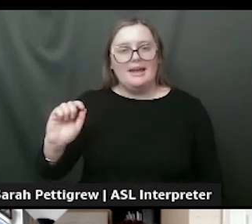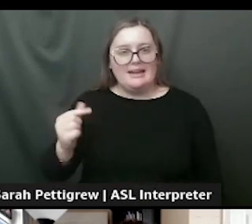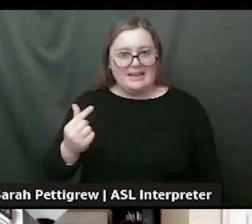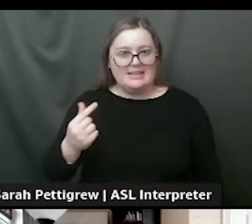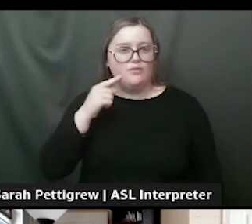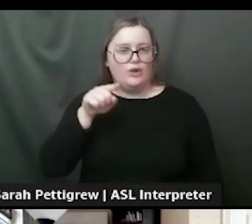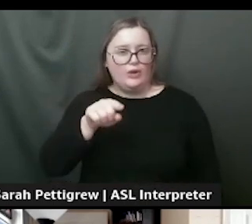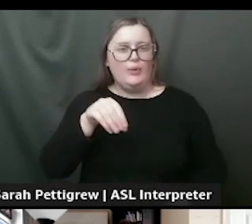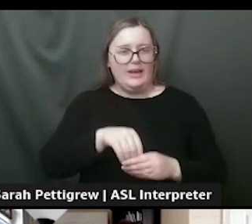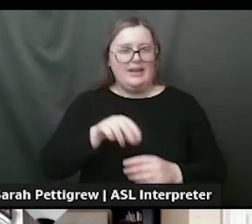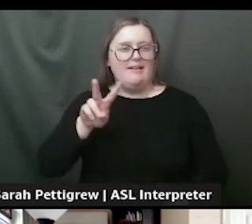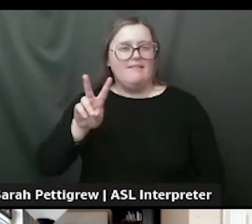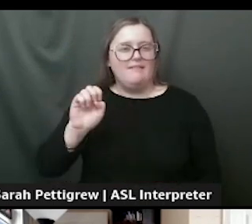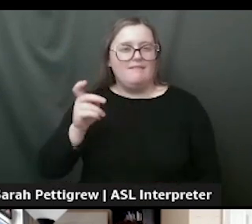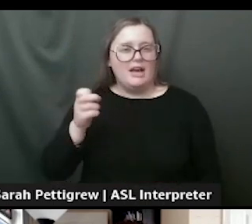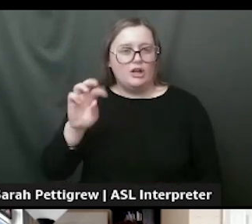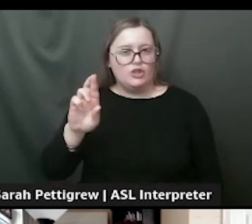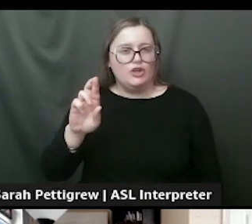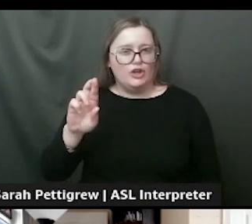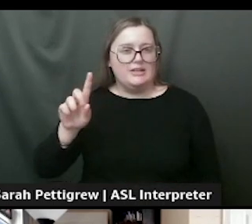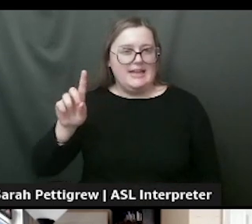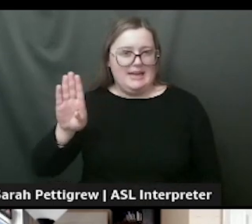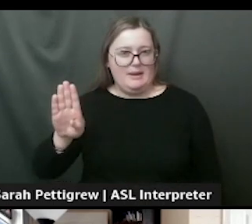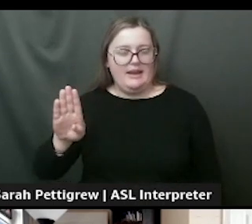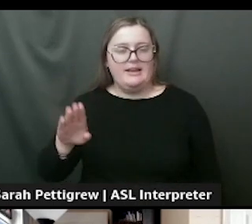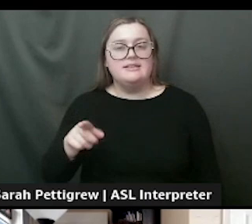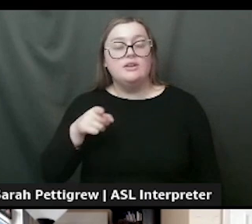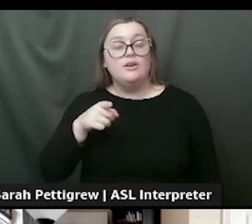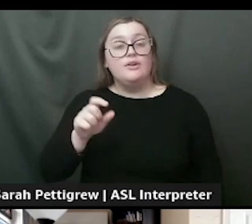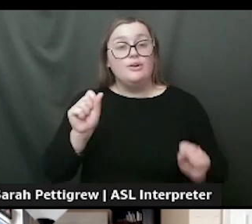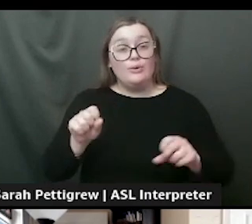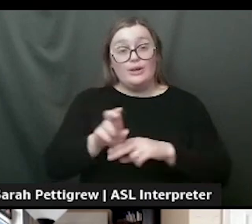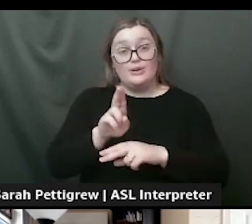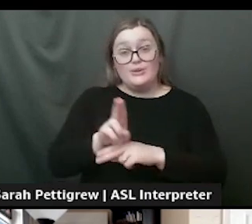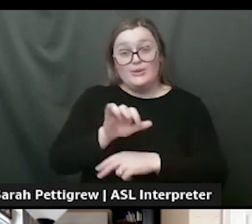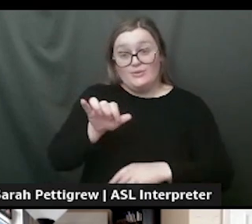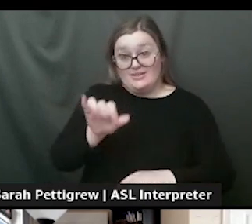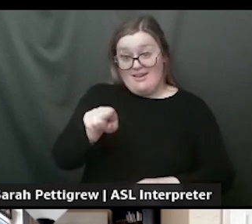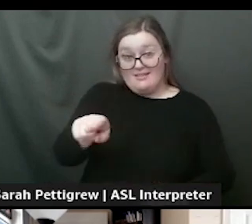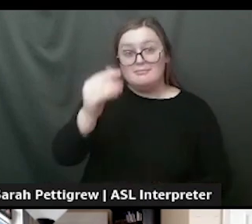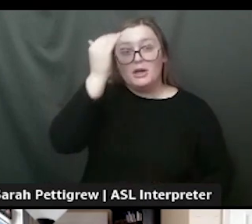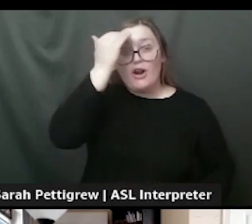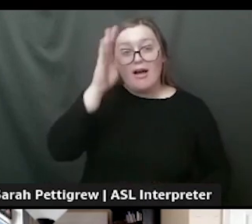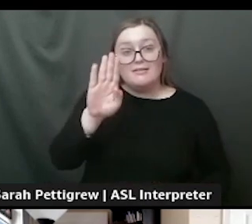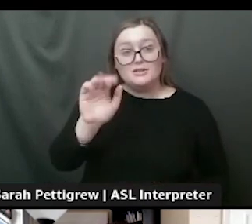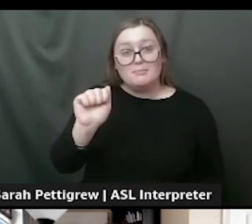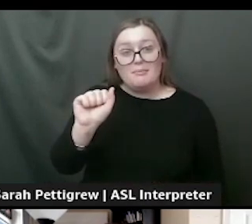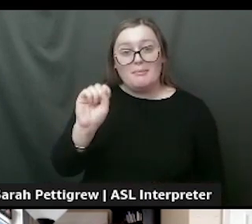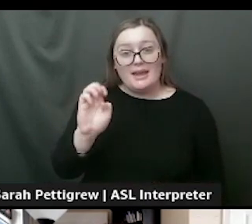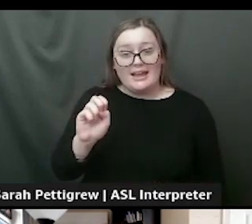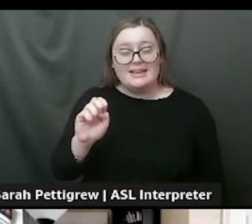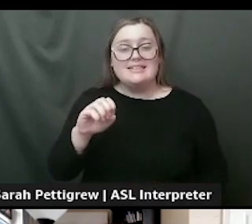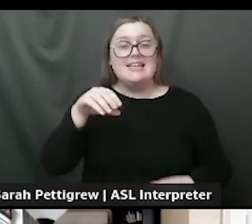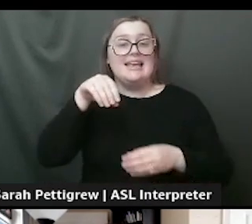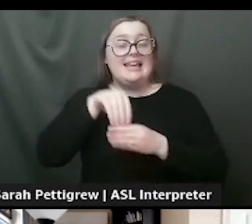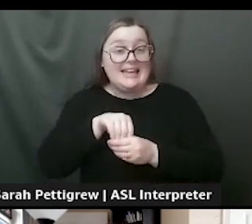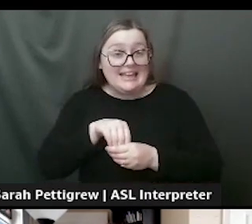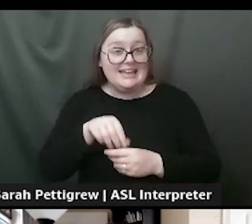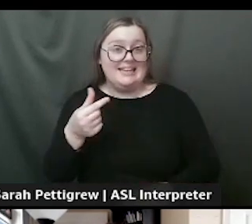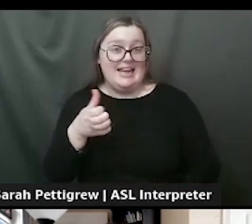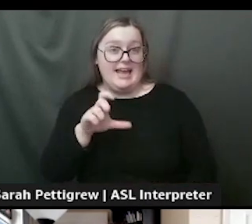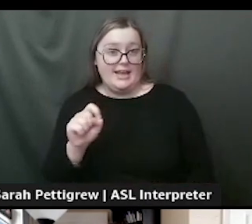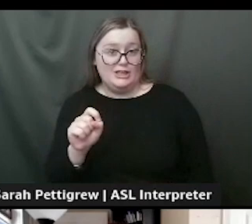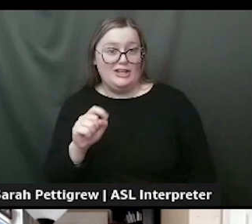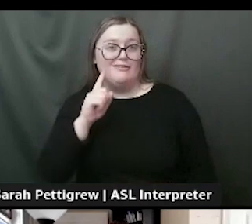database, and you can use these knowledge bases in an agent to answer